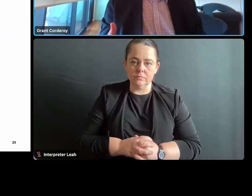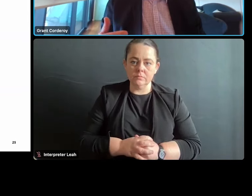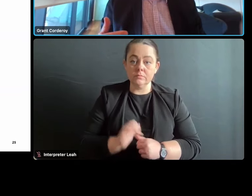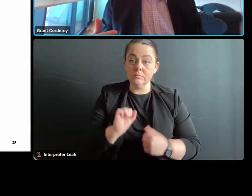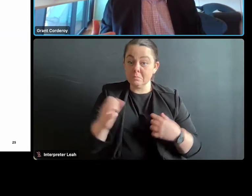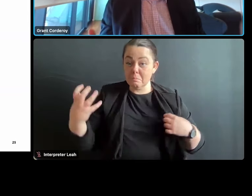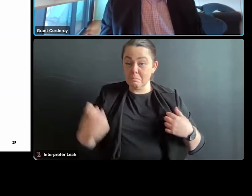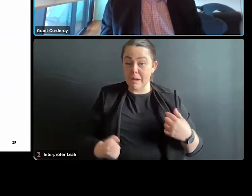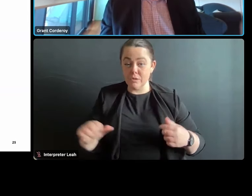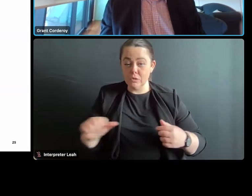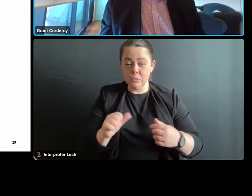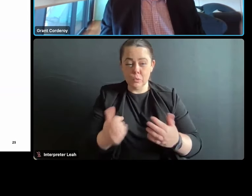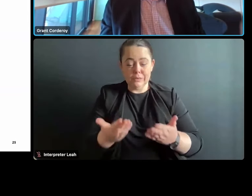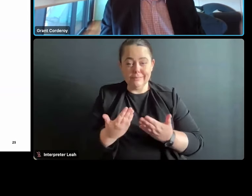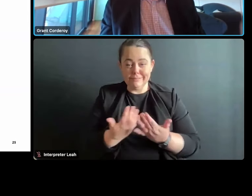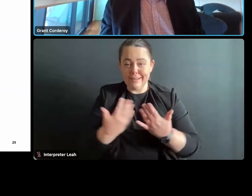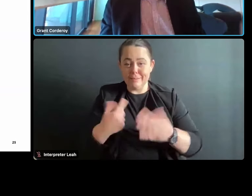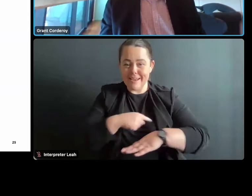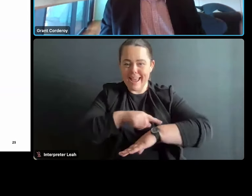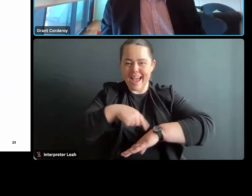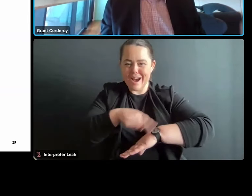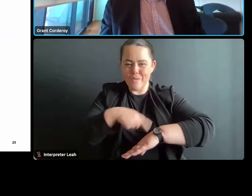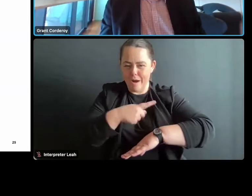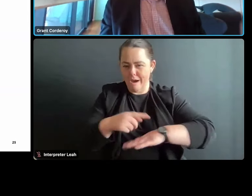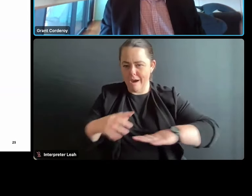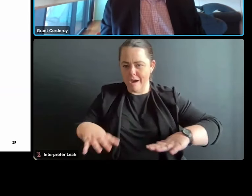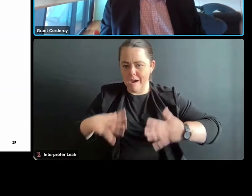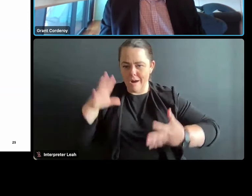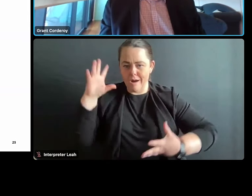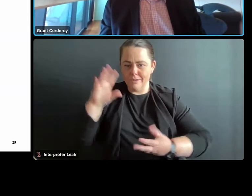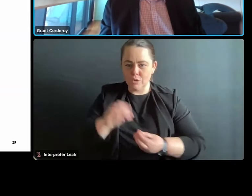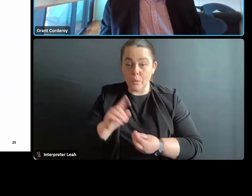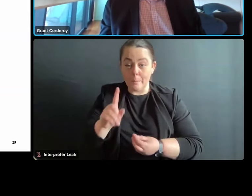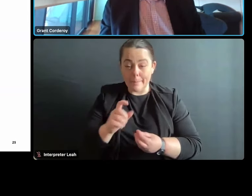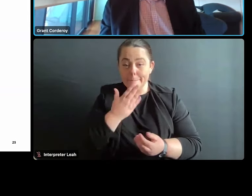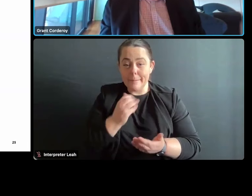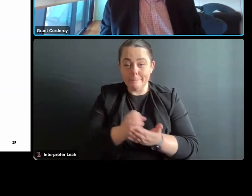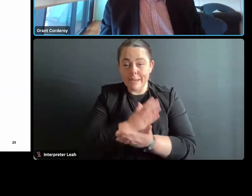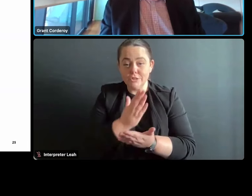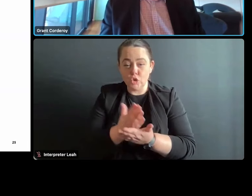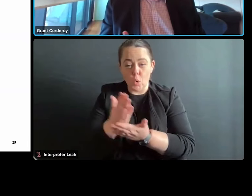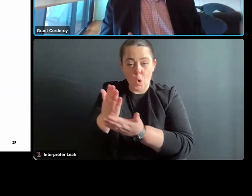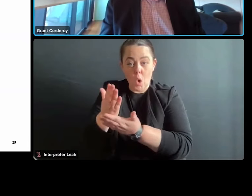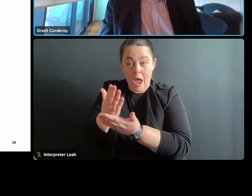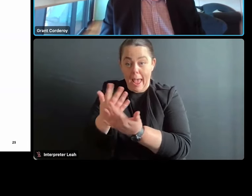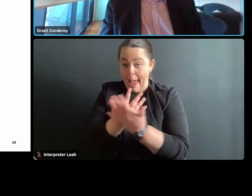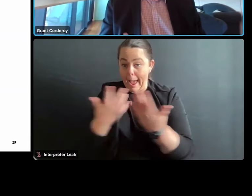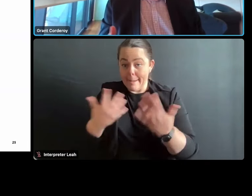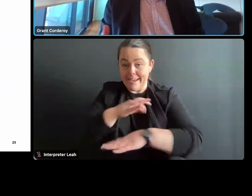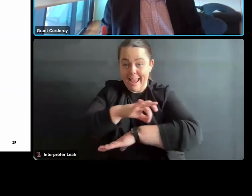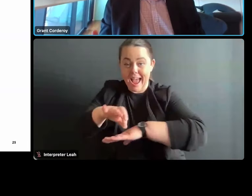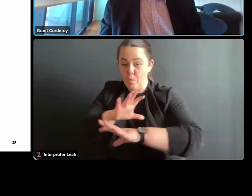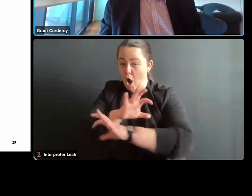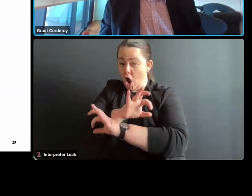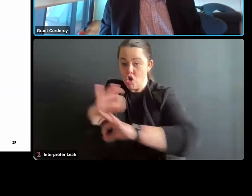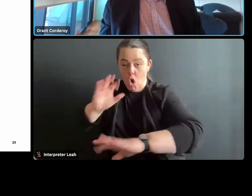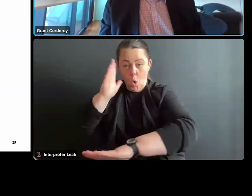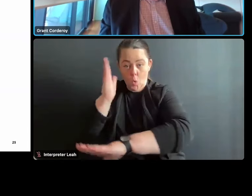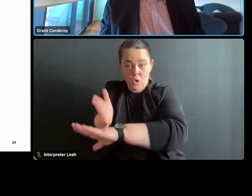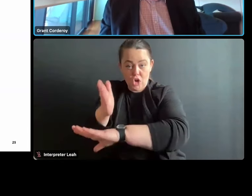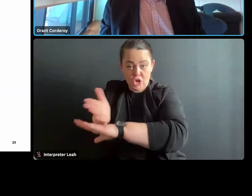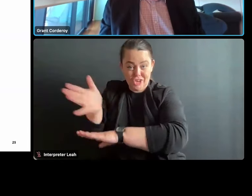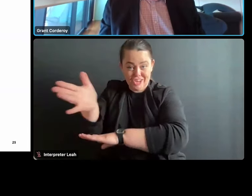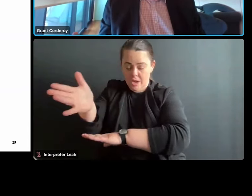make certain that you exclude the non-worked hours. In other words, the paid hours that relate